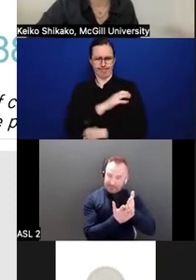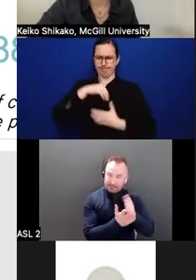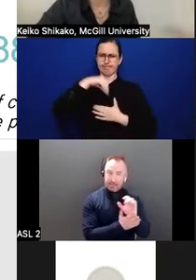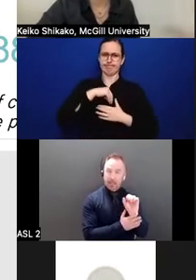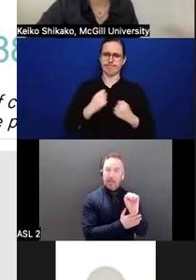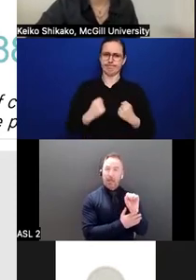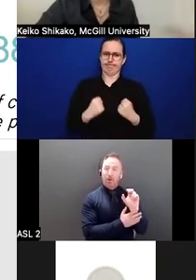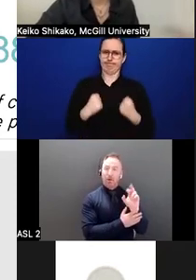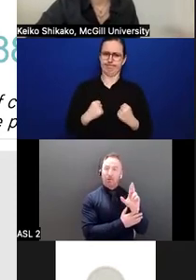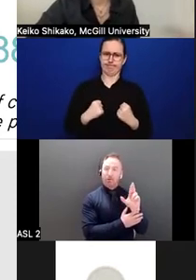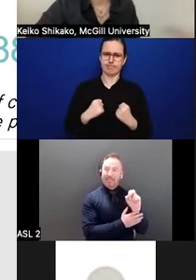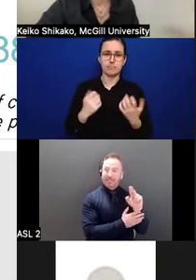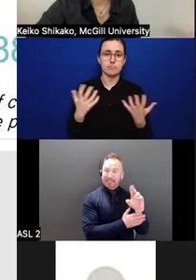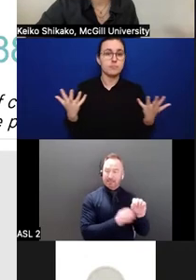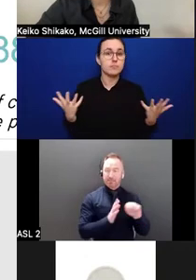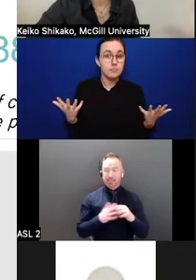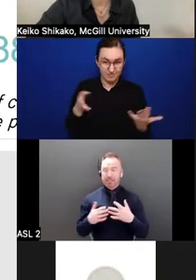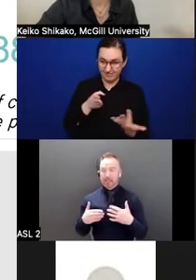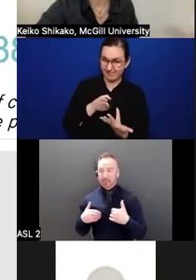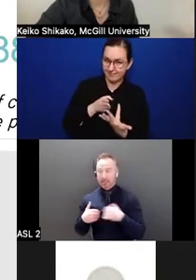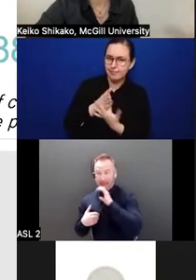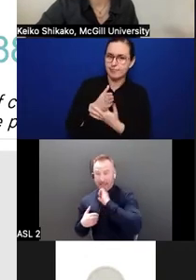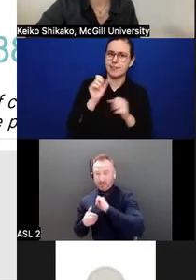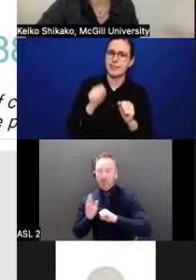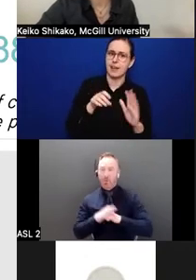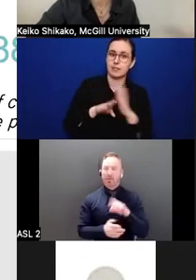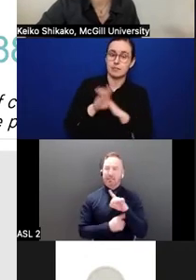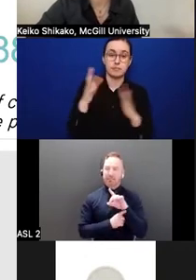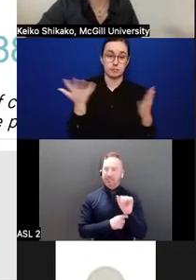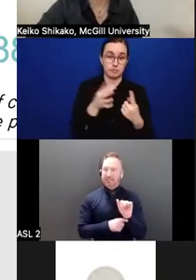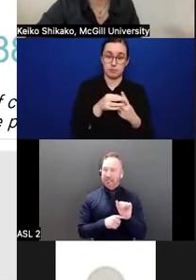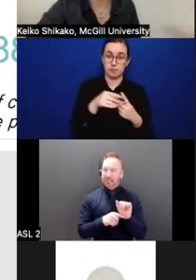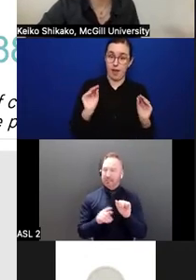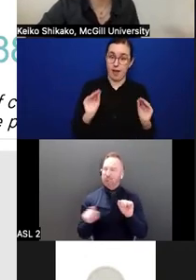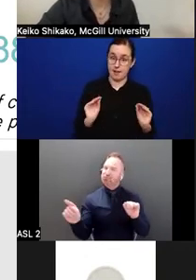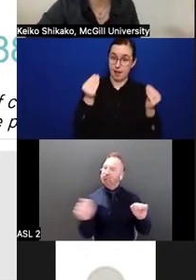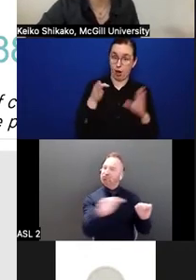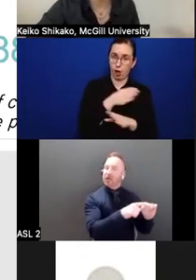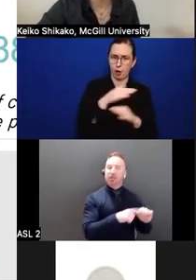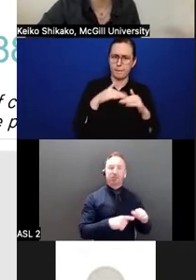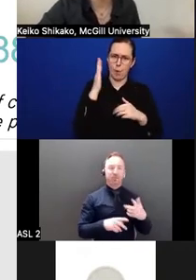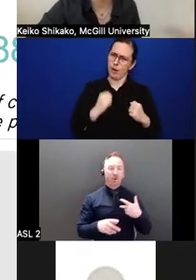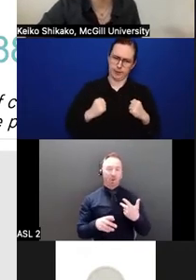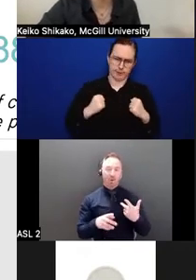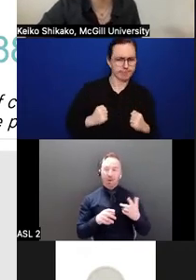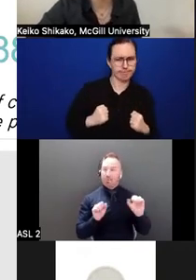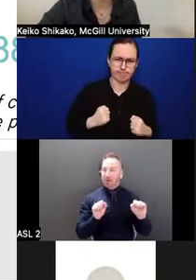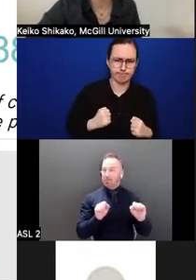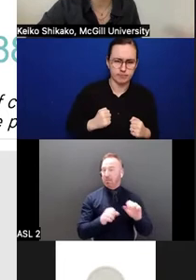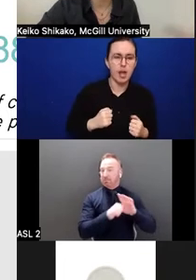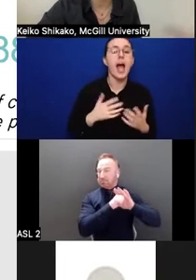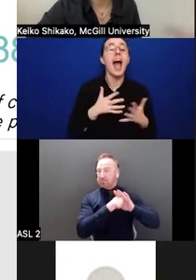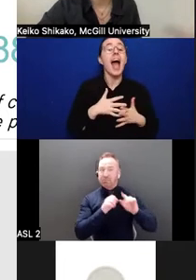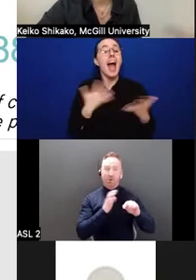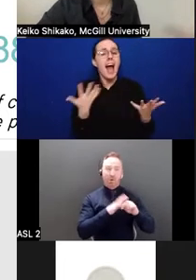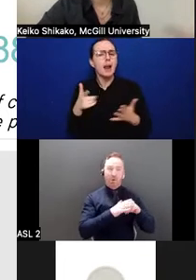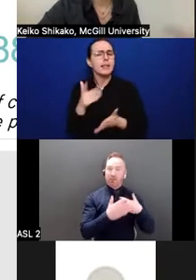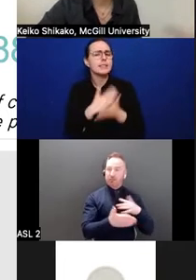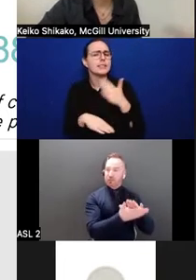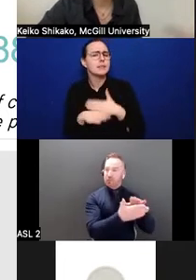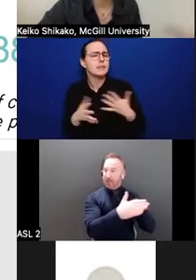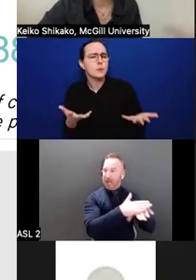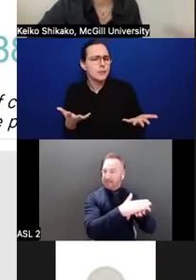of disability. And we saw that also caregiver self-efficacy and access to school are important predictors of resilience.